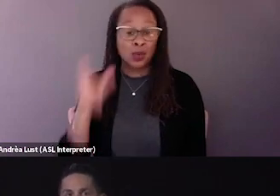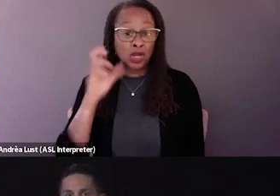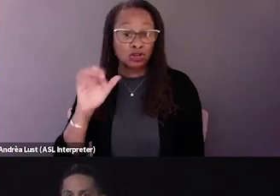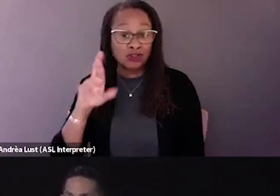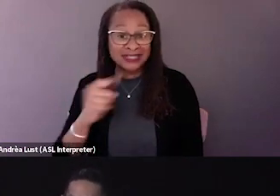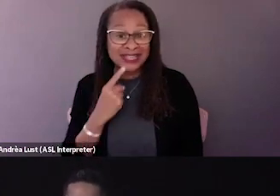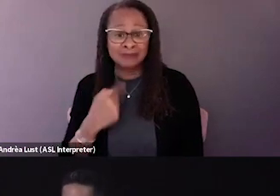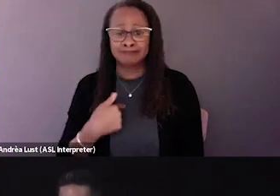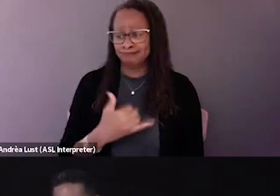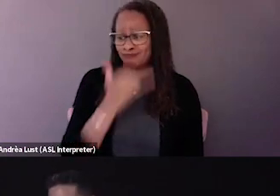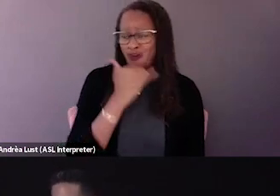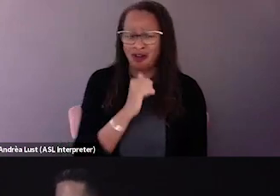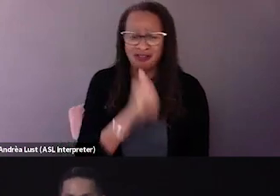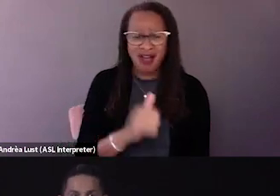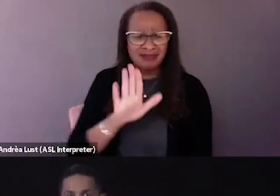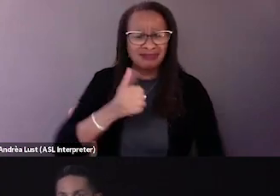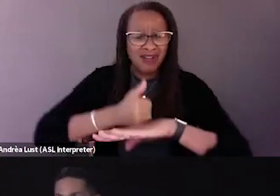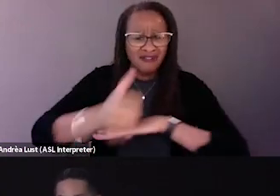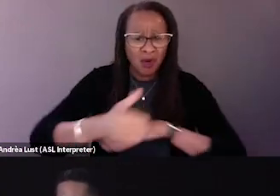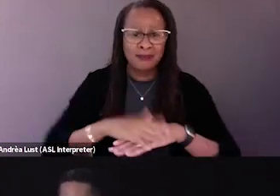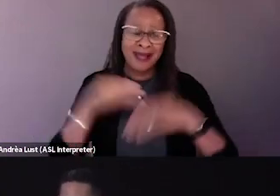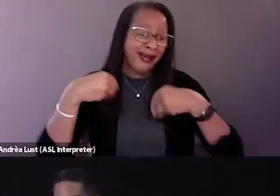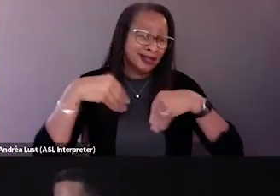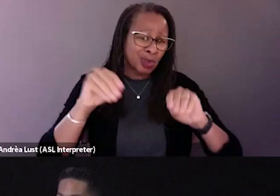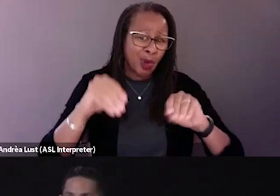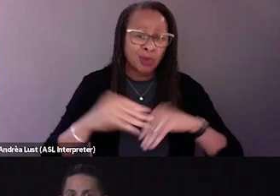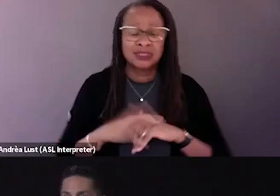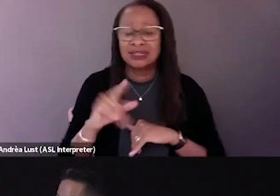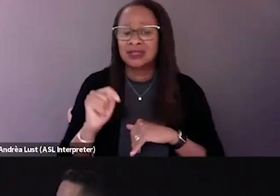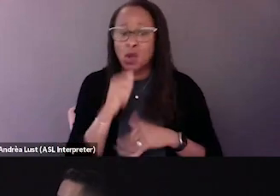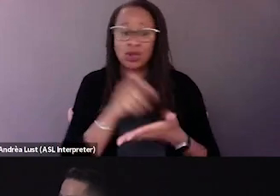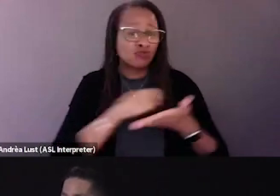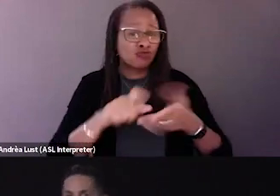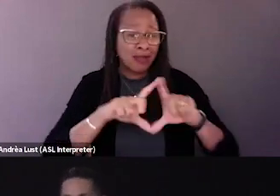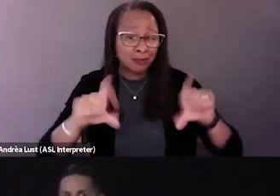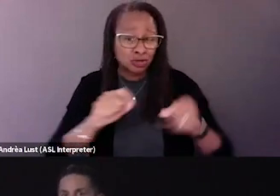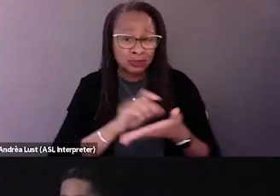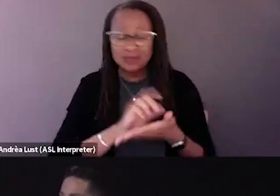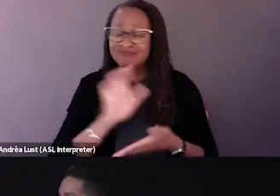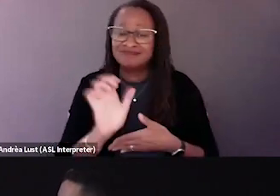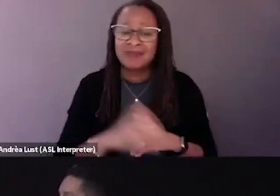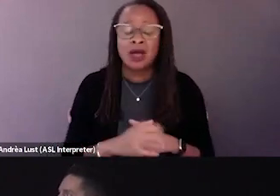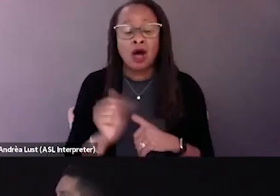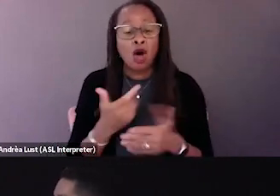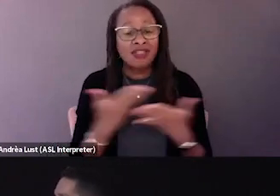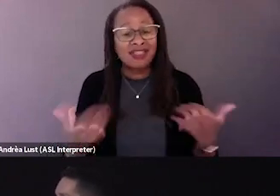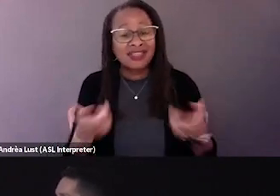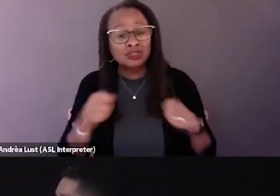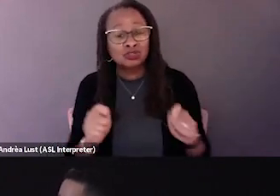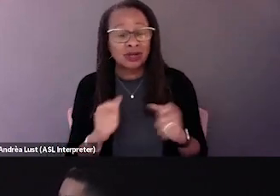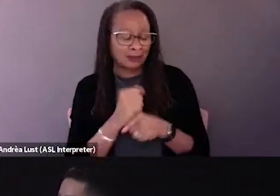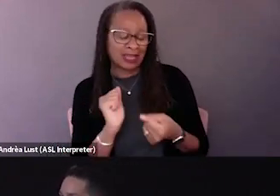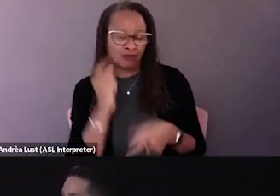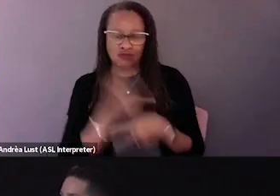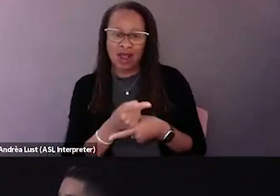didn't do anything wrong. It's their fault. I just sold we sold it. We didn't write the prescription. All the things that he's trying to do to rationalize